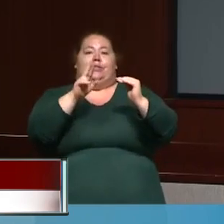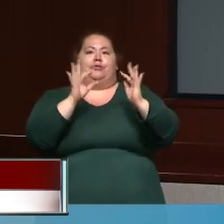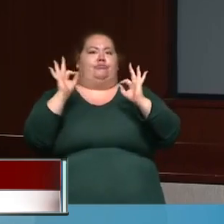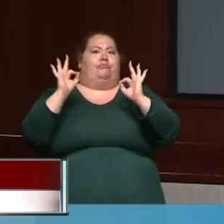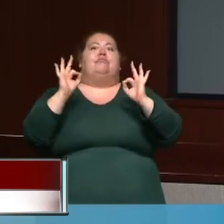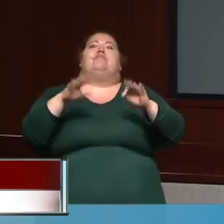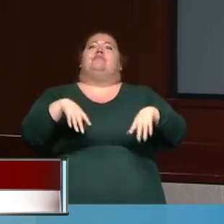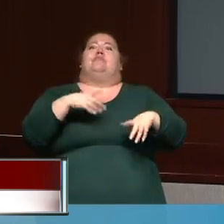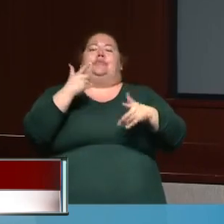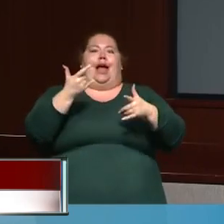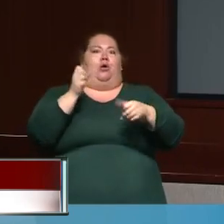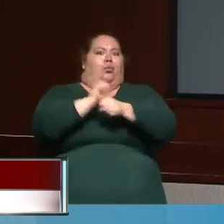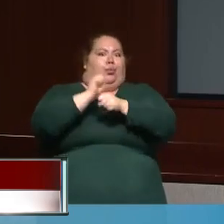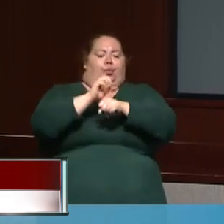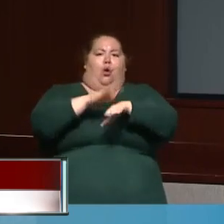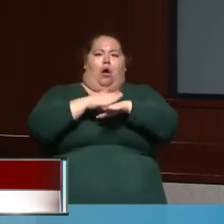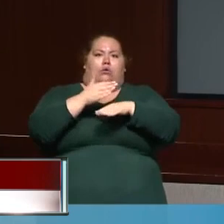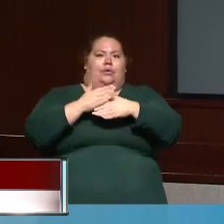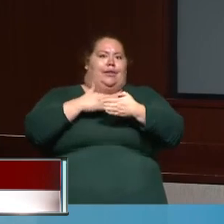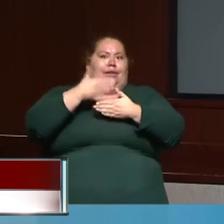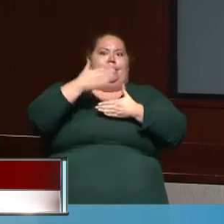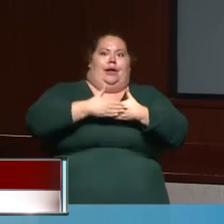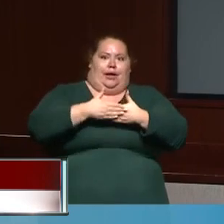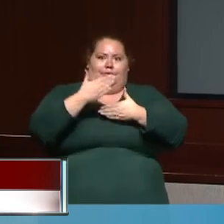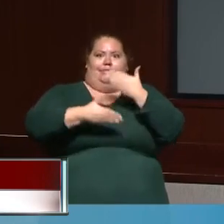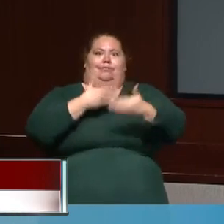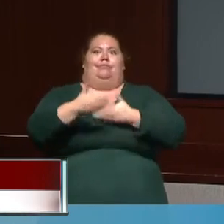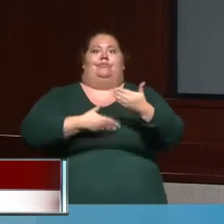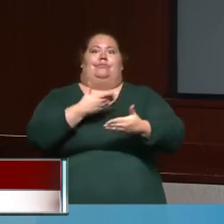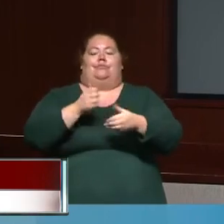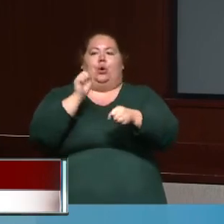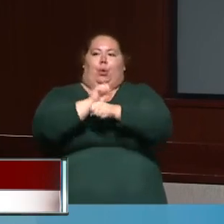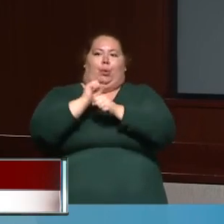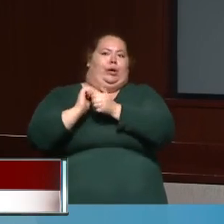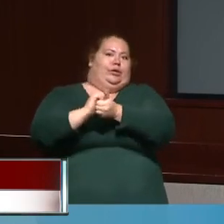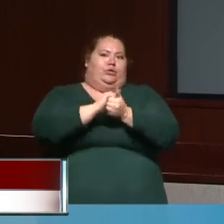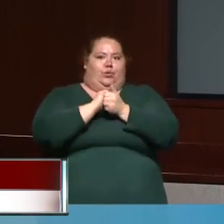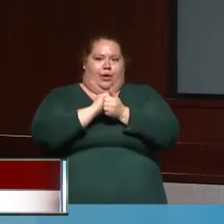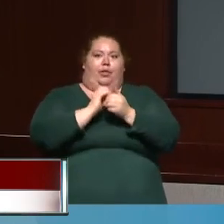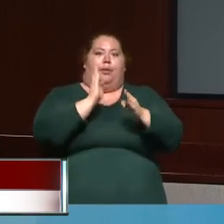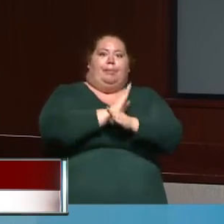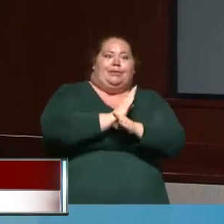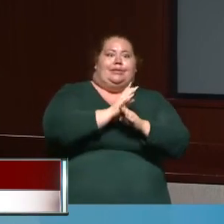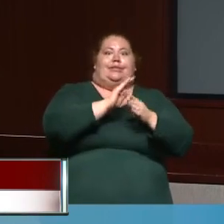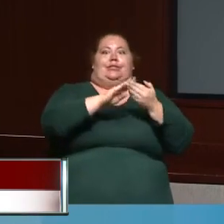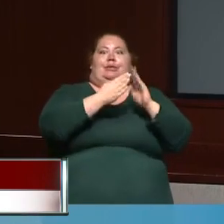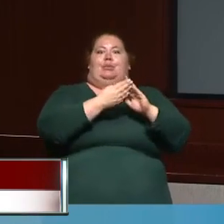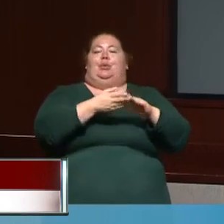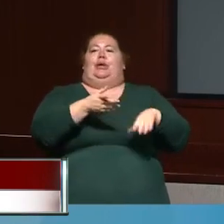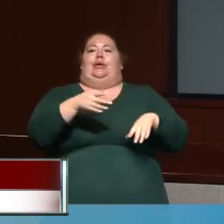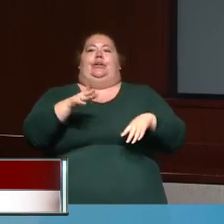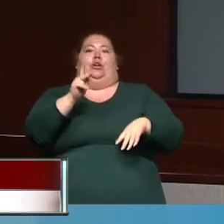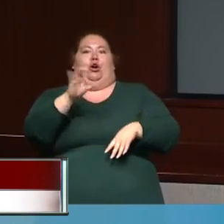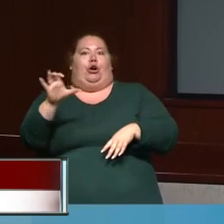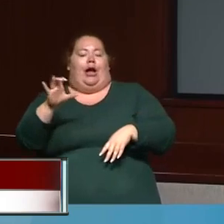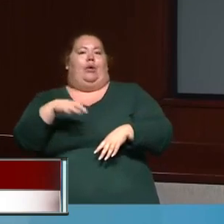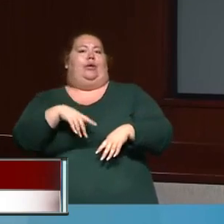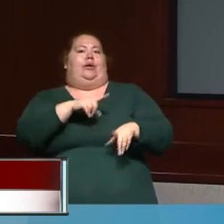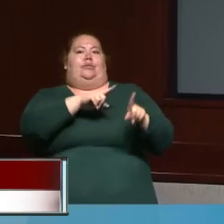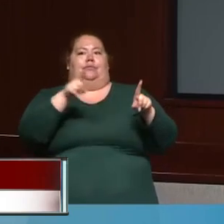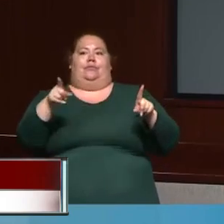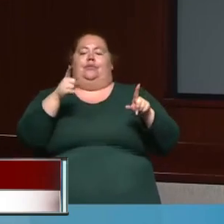and with all of you, all of our residents, and all of our business community toward moving into the next tier, which is the orange